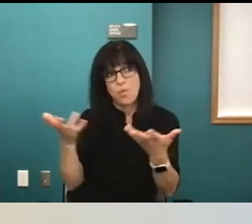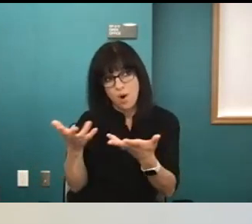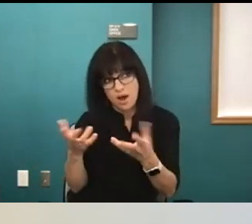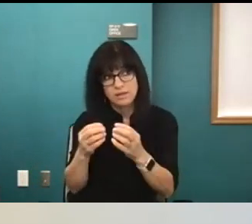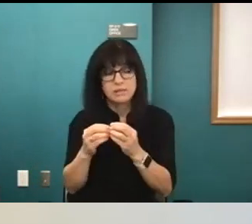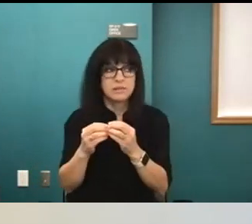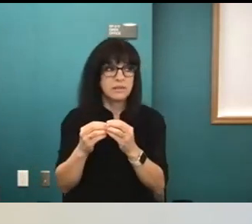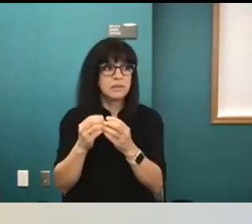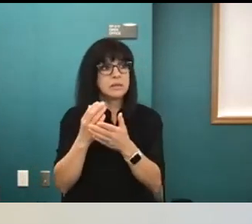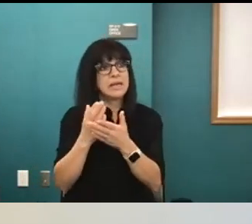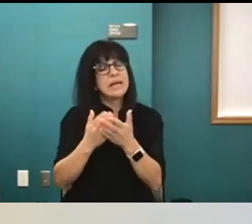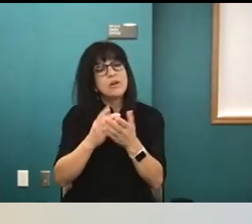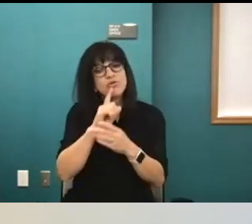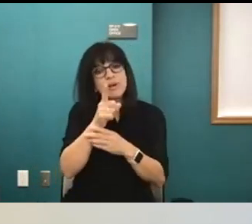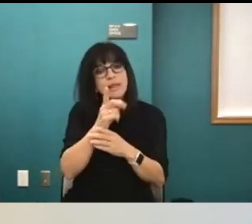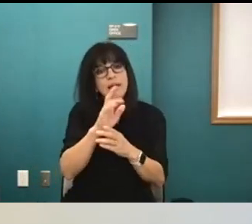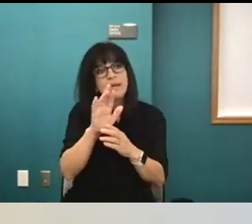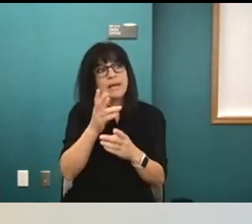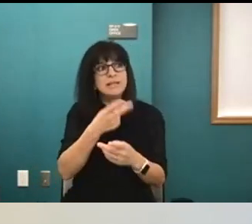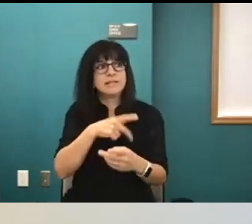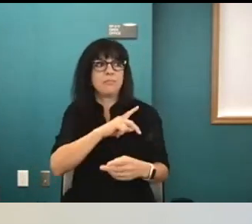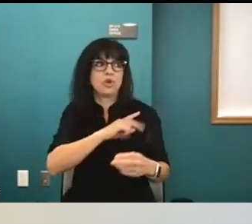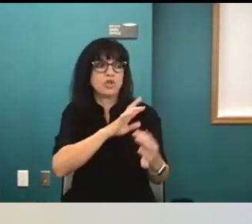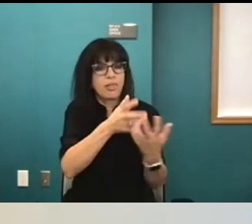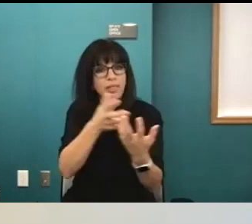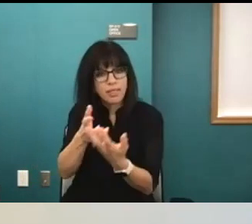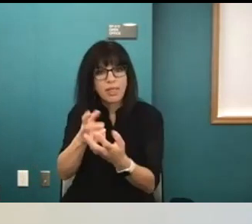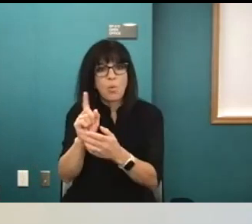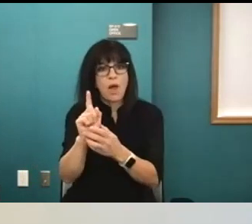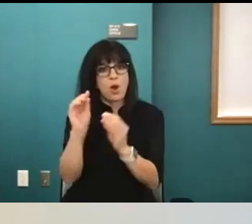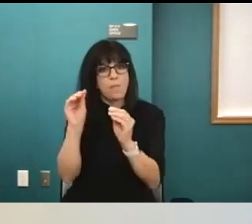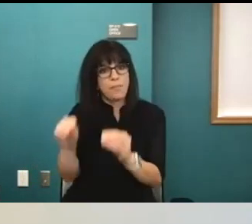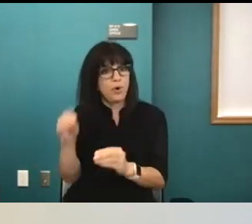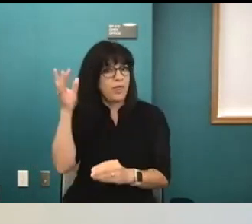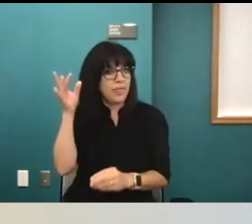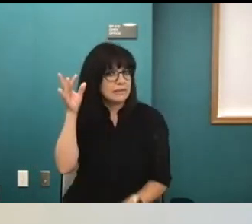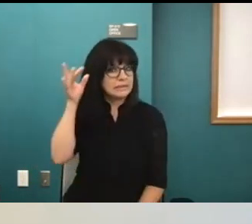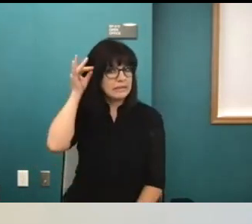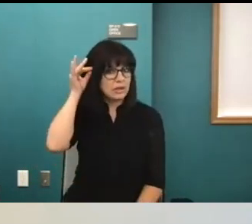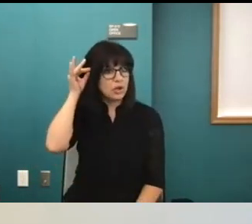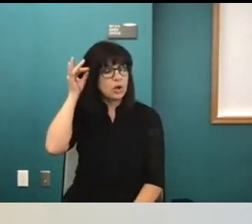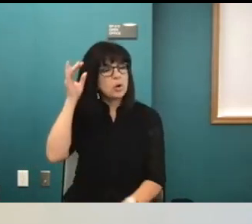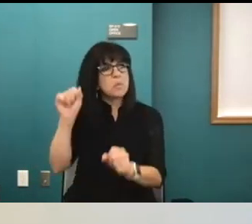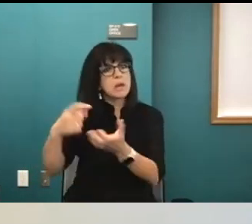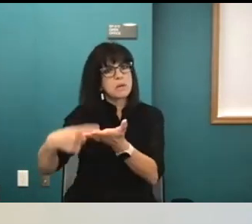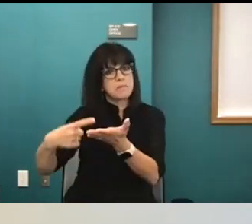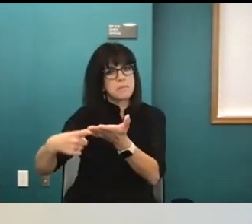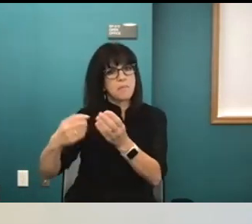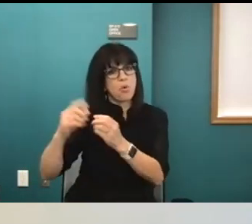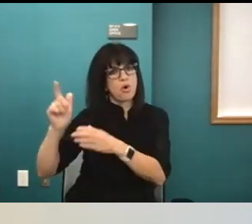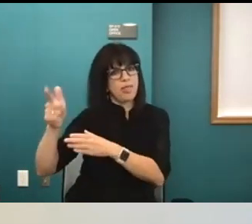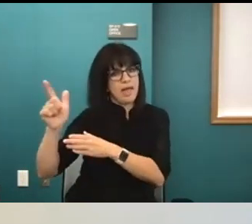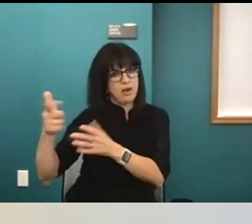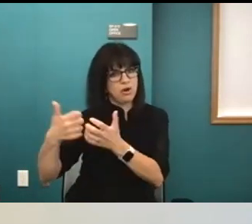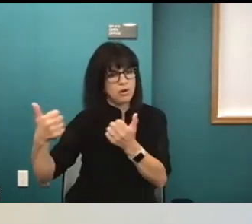sort of individualization that can be considered with placement of the sticker. And we can talk a little bit more offline, but I wonder if